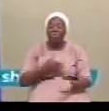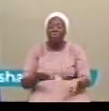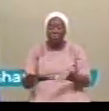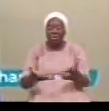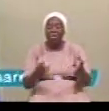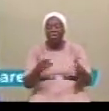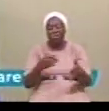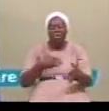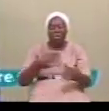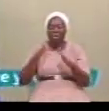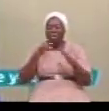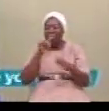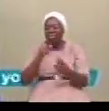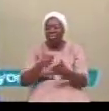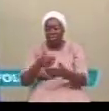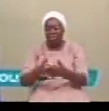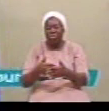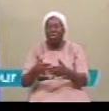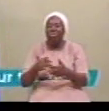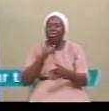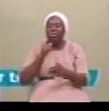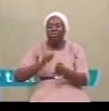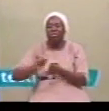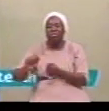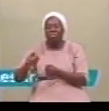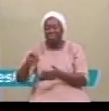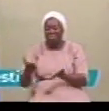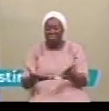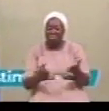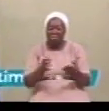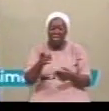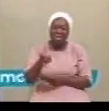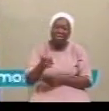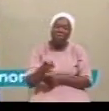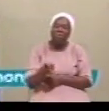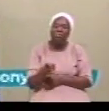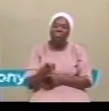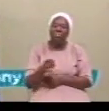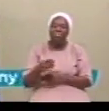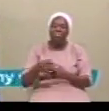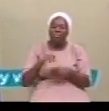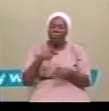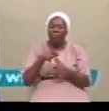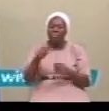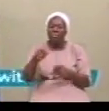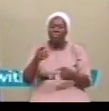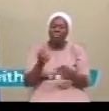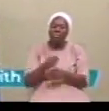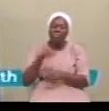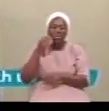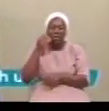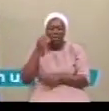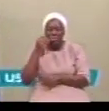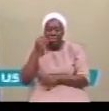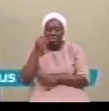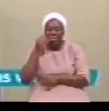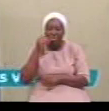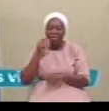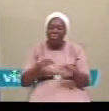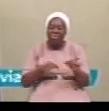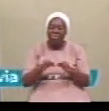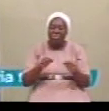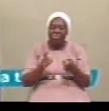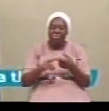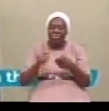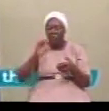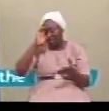is very close. It's not far. Then he took me to my place. Then when I got home, I was narrating the story, the matter to my husband,